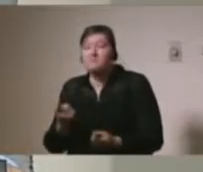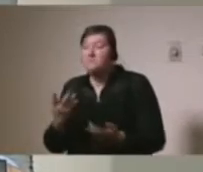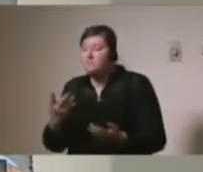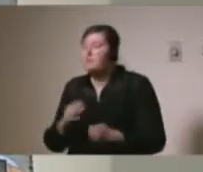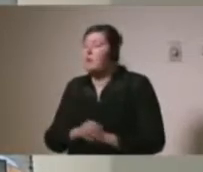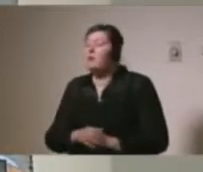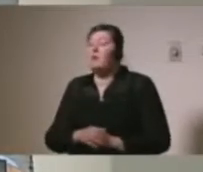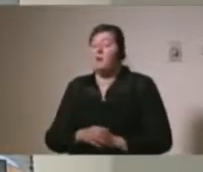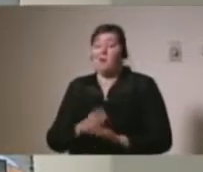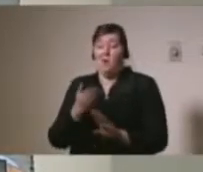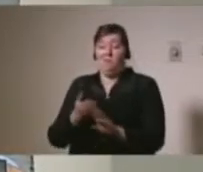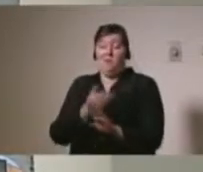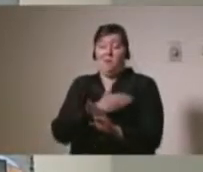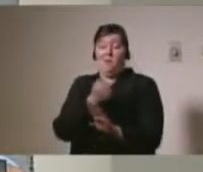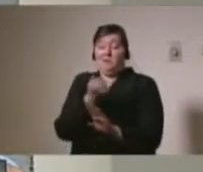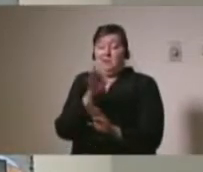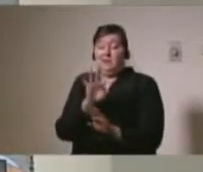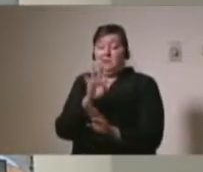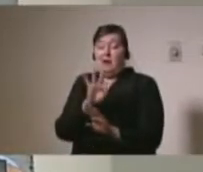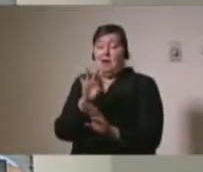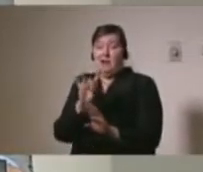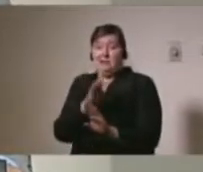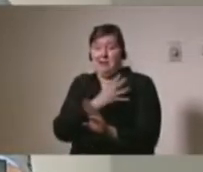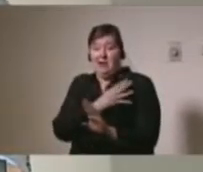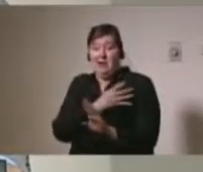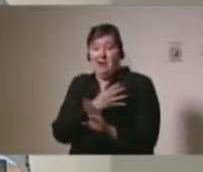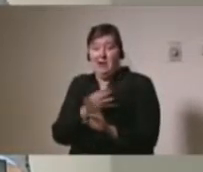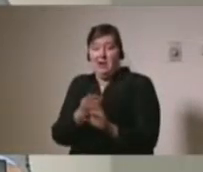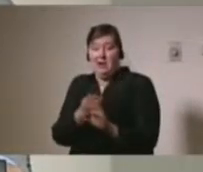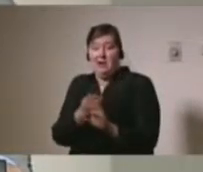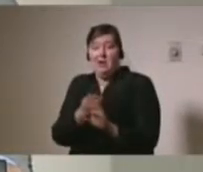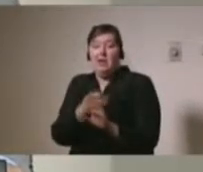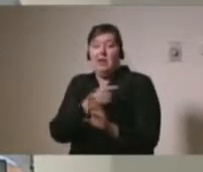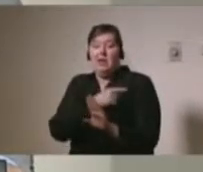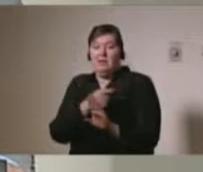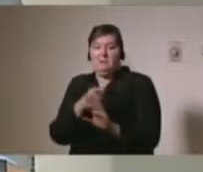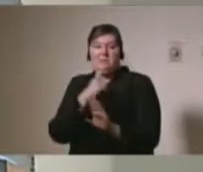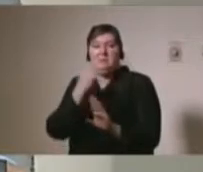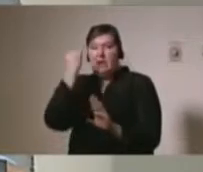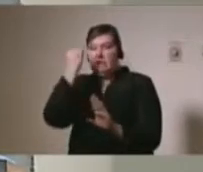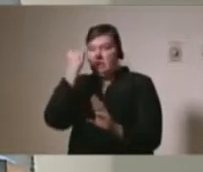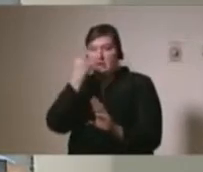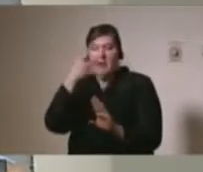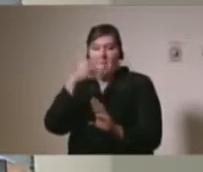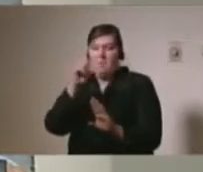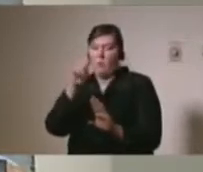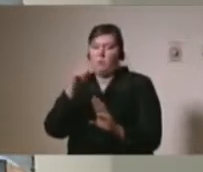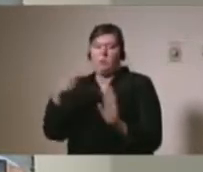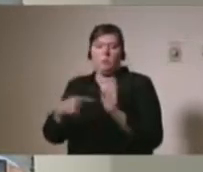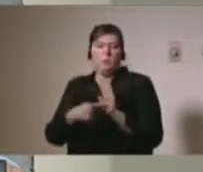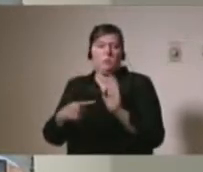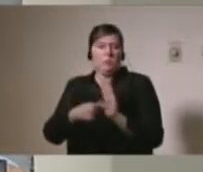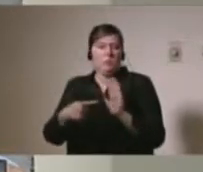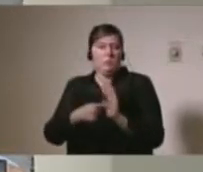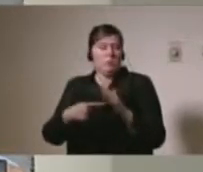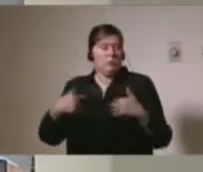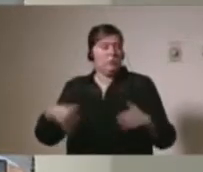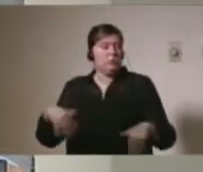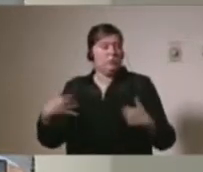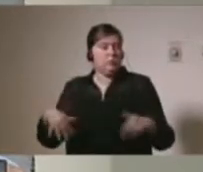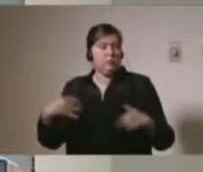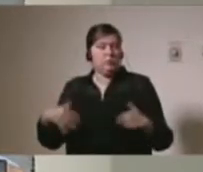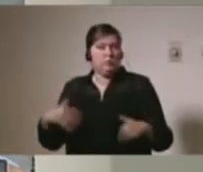up until 1998, Italy Post had a huge deficit. A policy